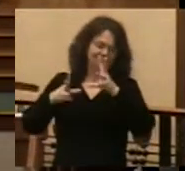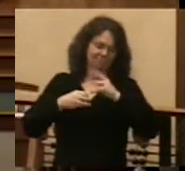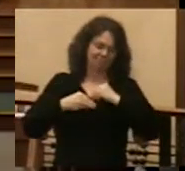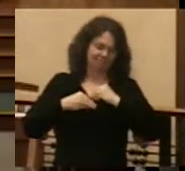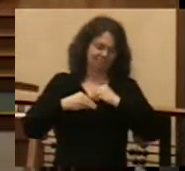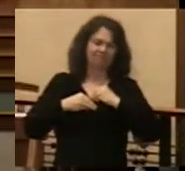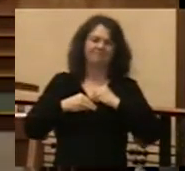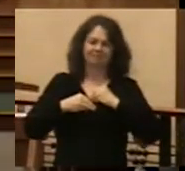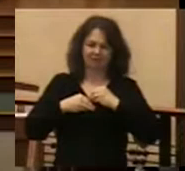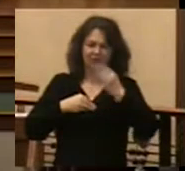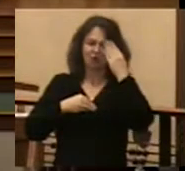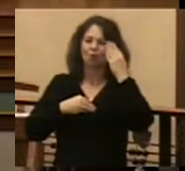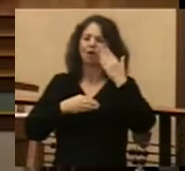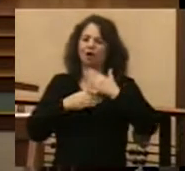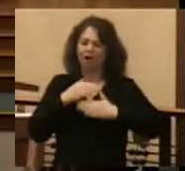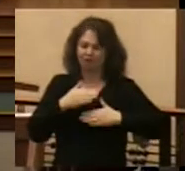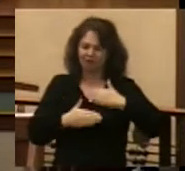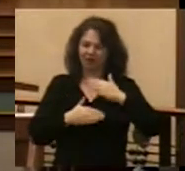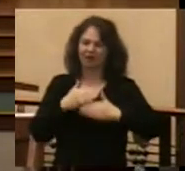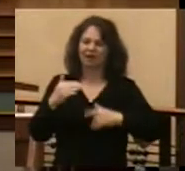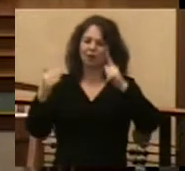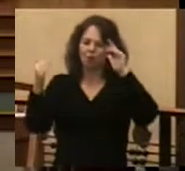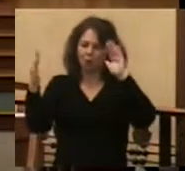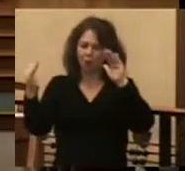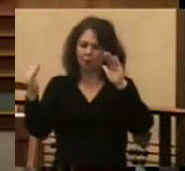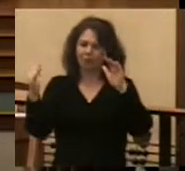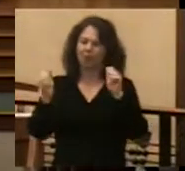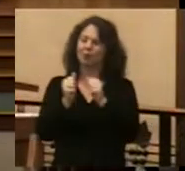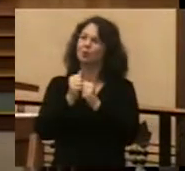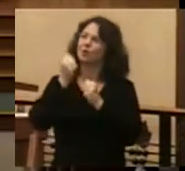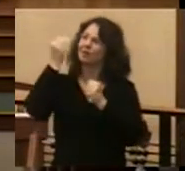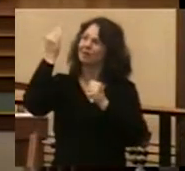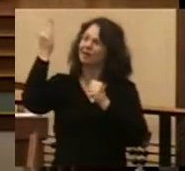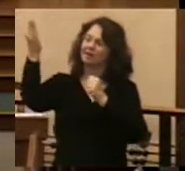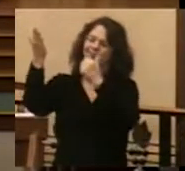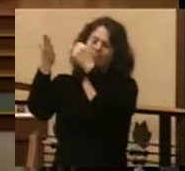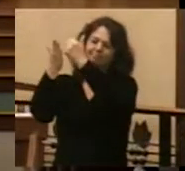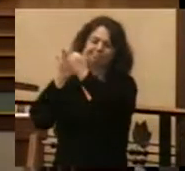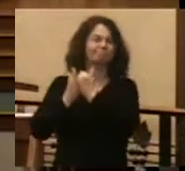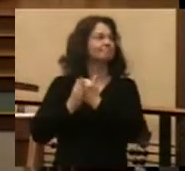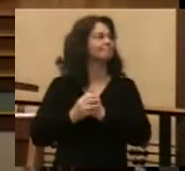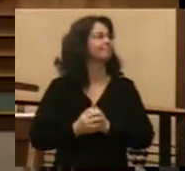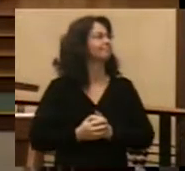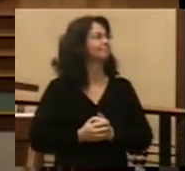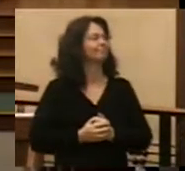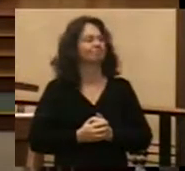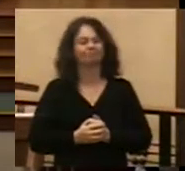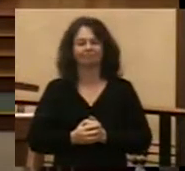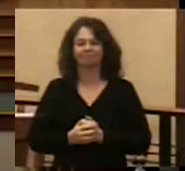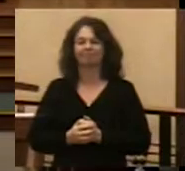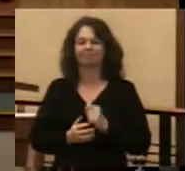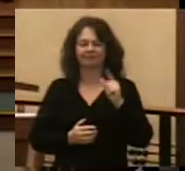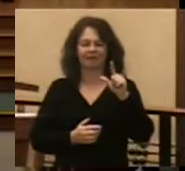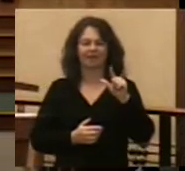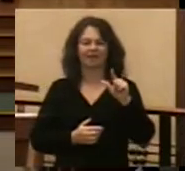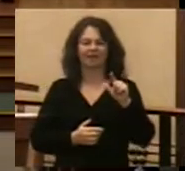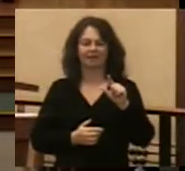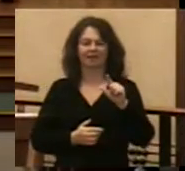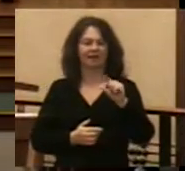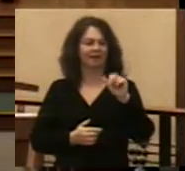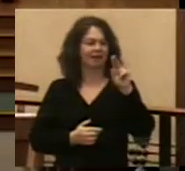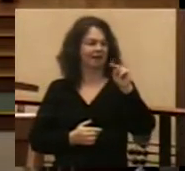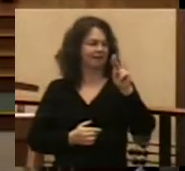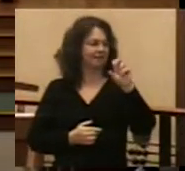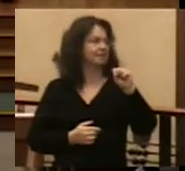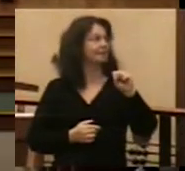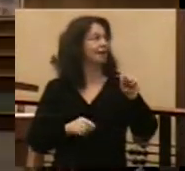to proclaim comfort and hope. Linus seems to get this as well beyond his blankie and thumb